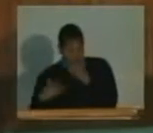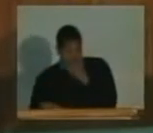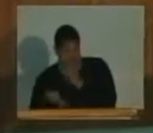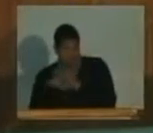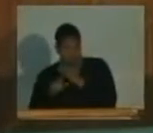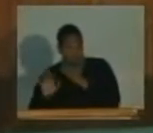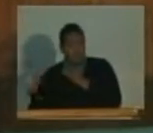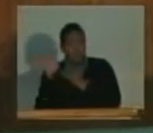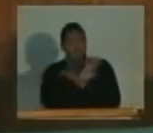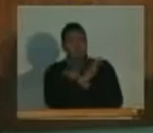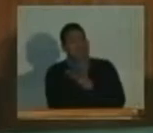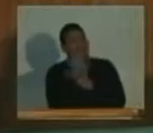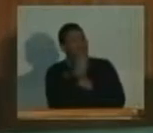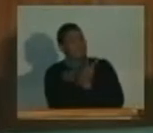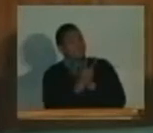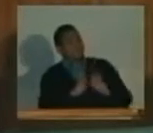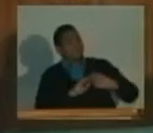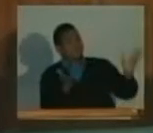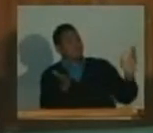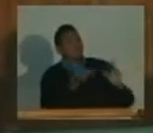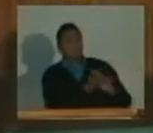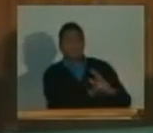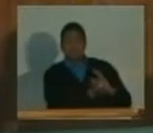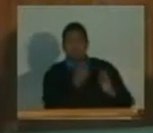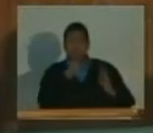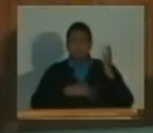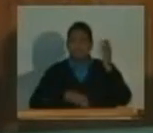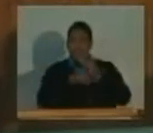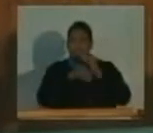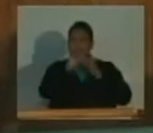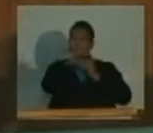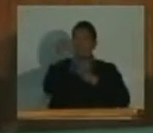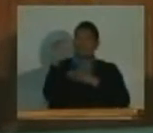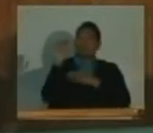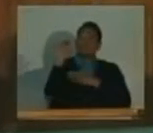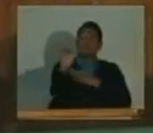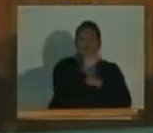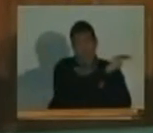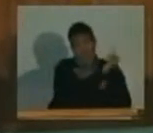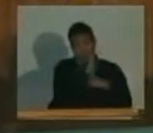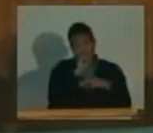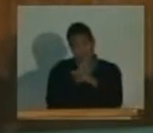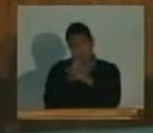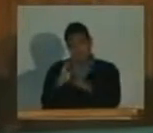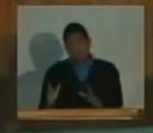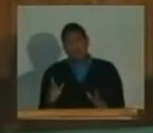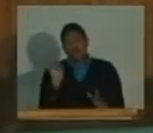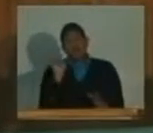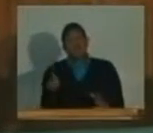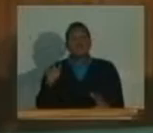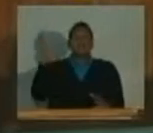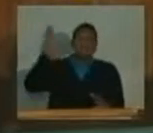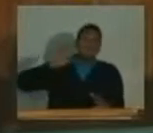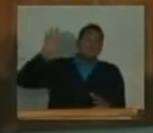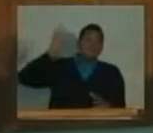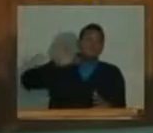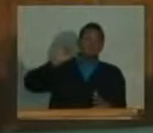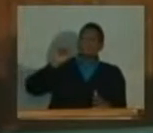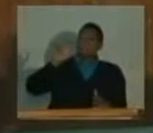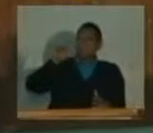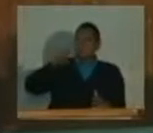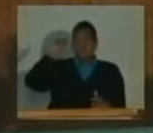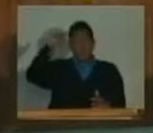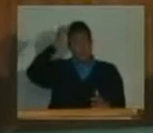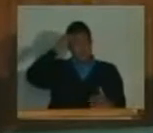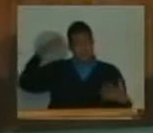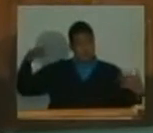their disposal. I must also remind the minister that the previous JLP